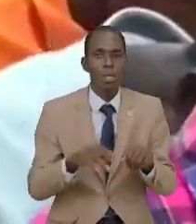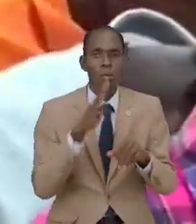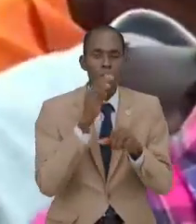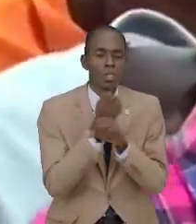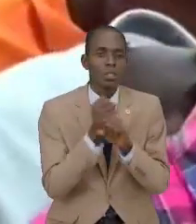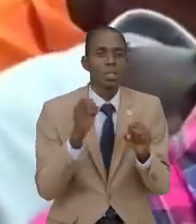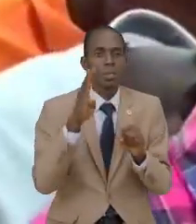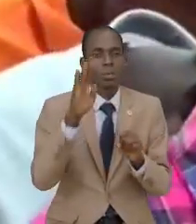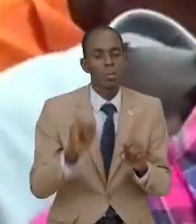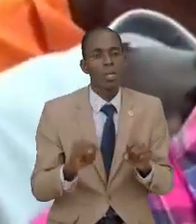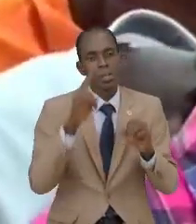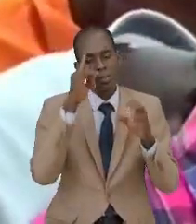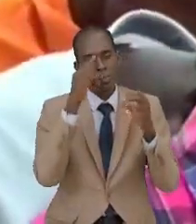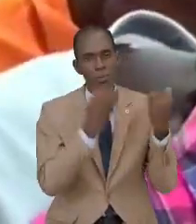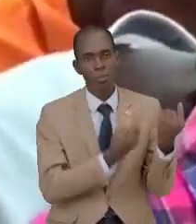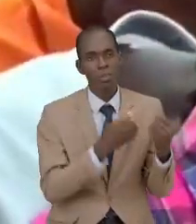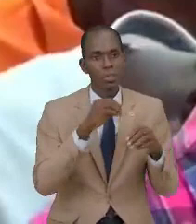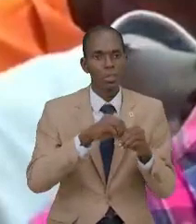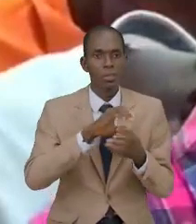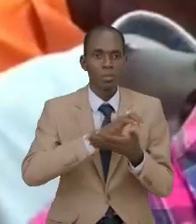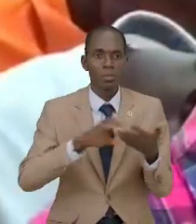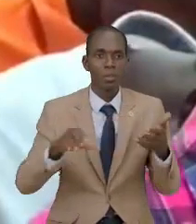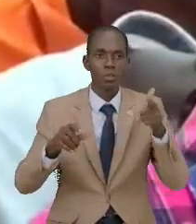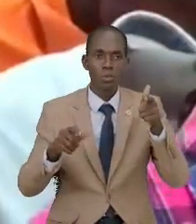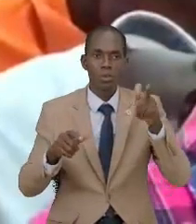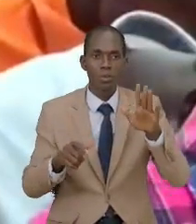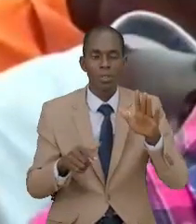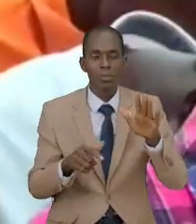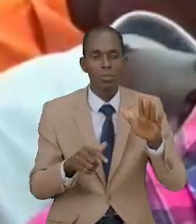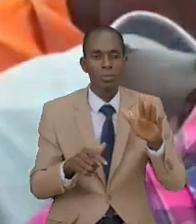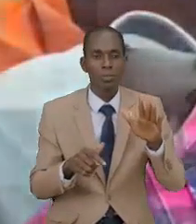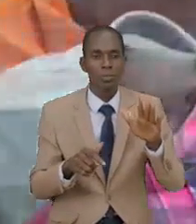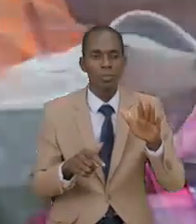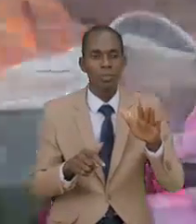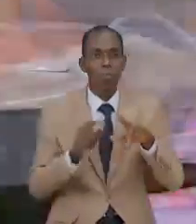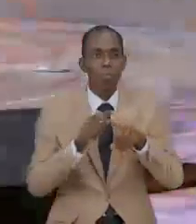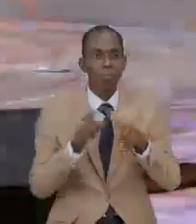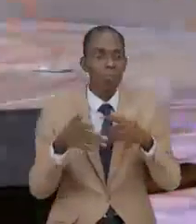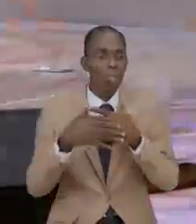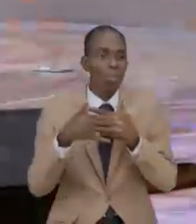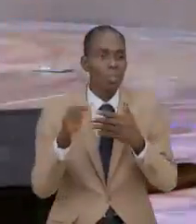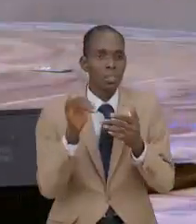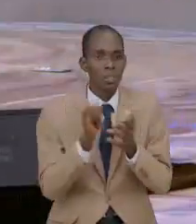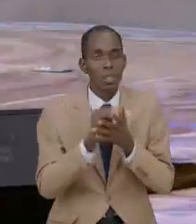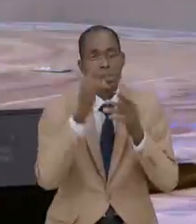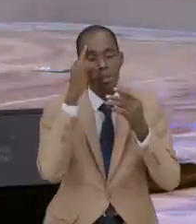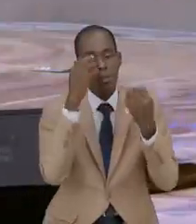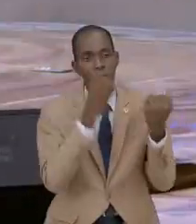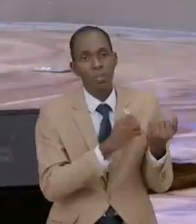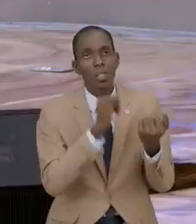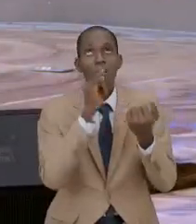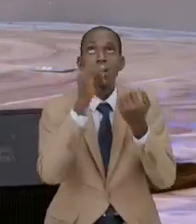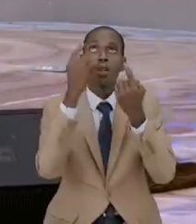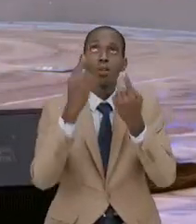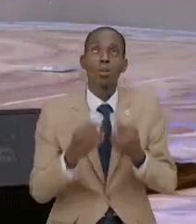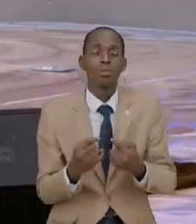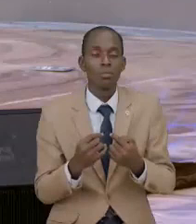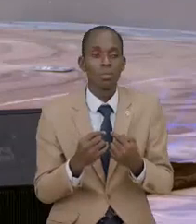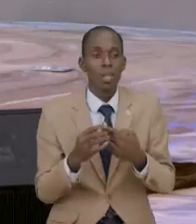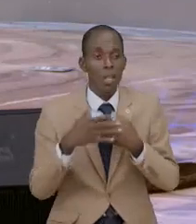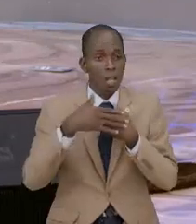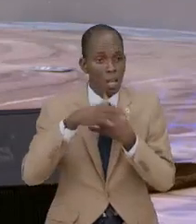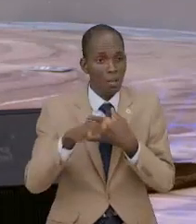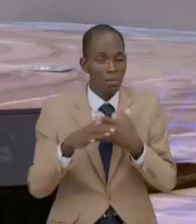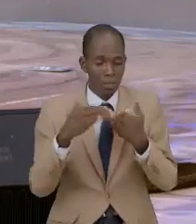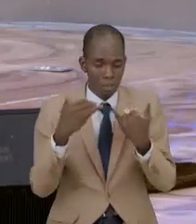Verse 25, in verse 25, but after that faith is come, after that